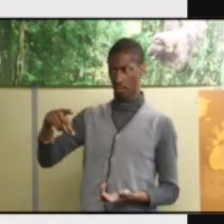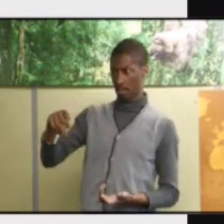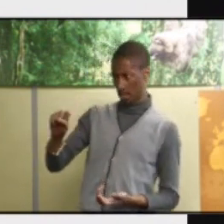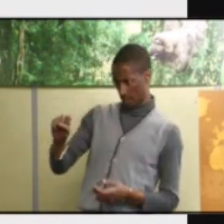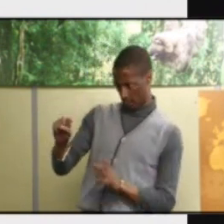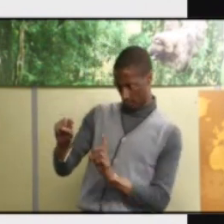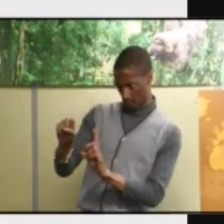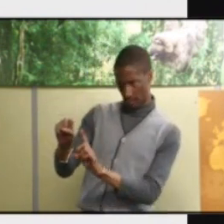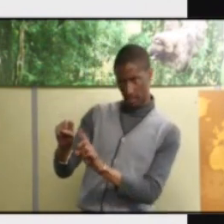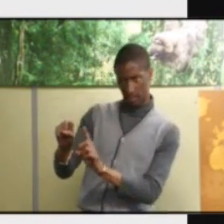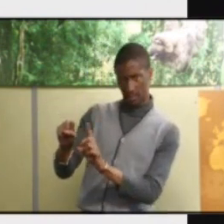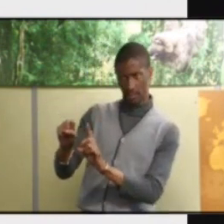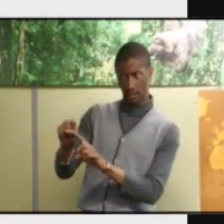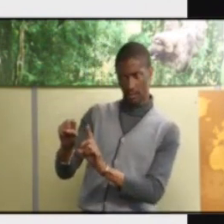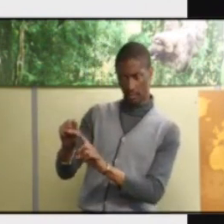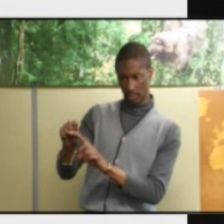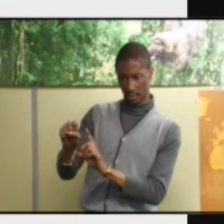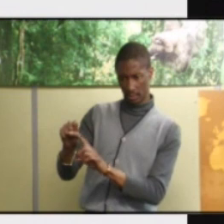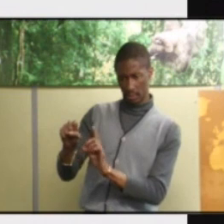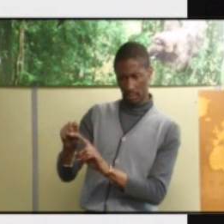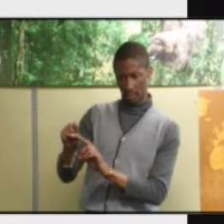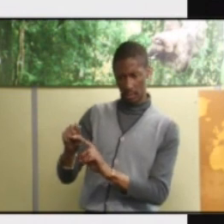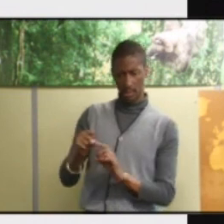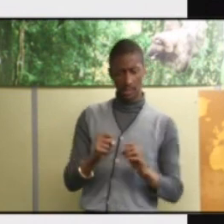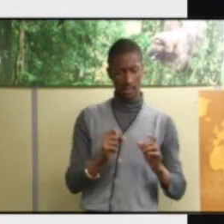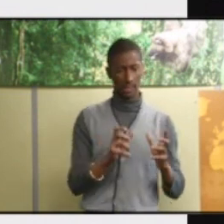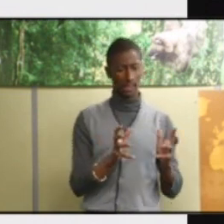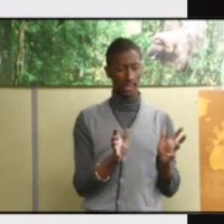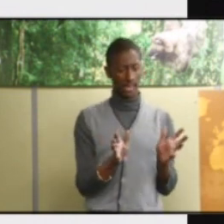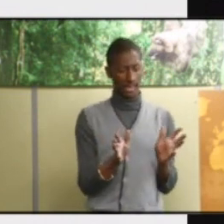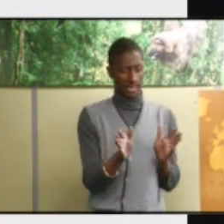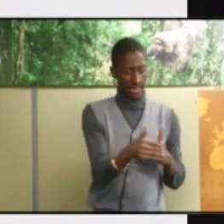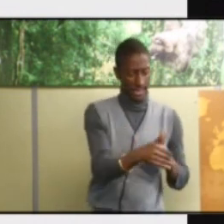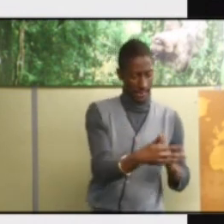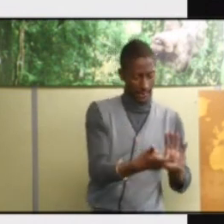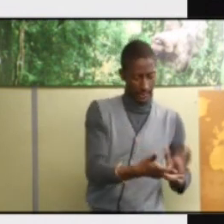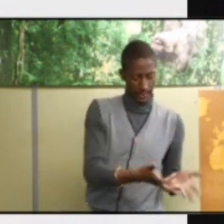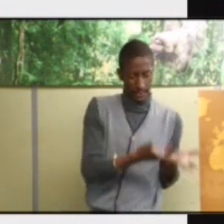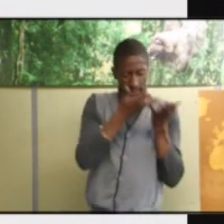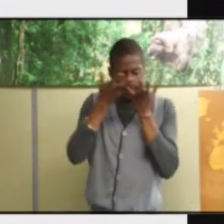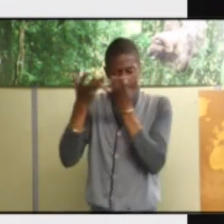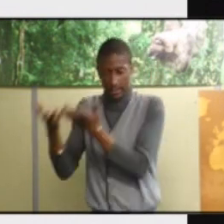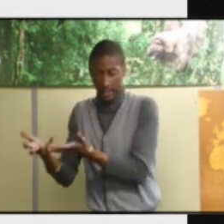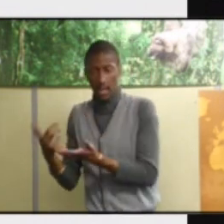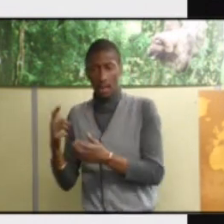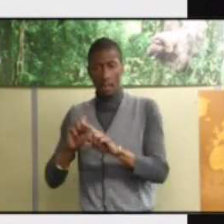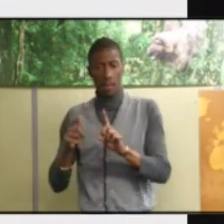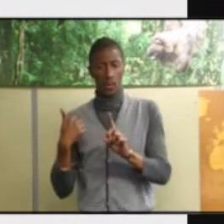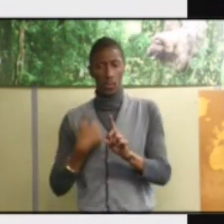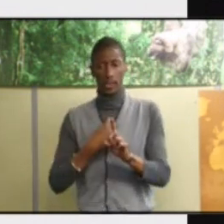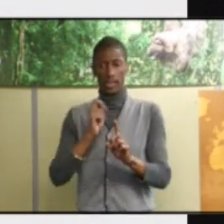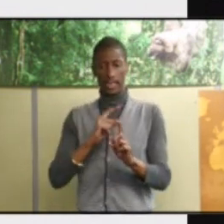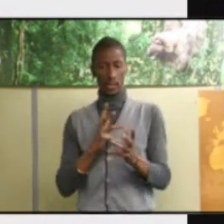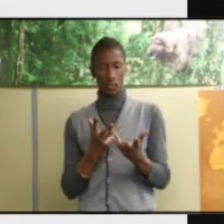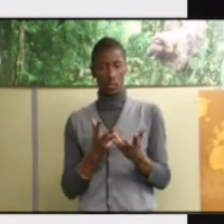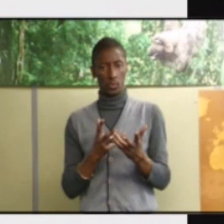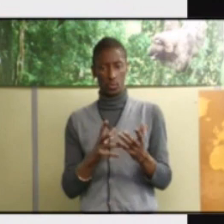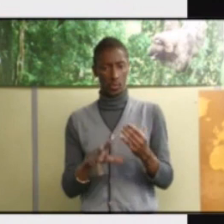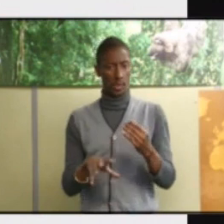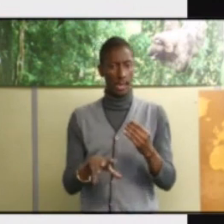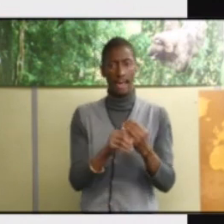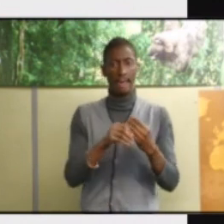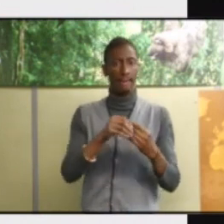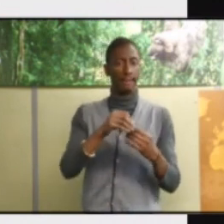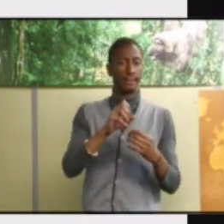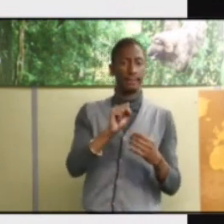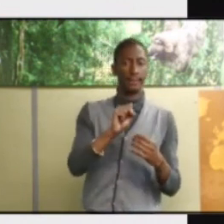takes it from the case to the transmitter, but do we need to make any accommodations for wireless sensors or plungers or any of that sort